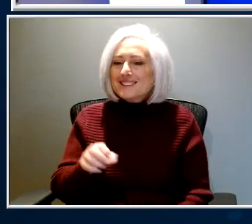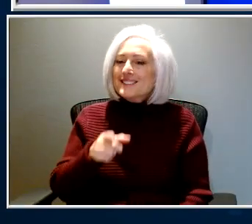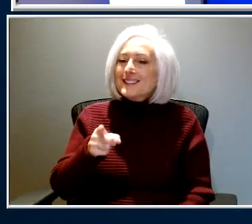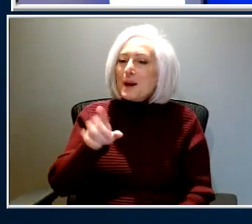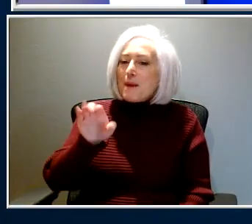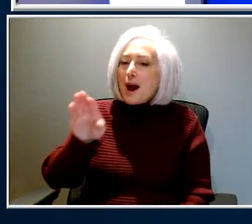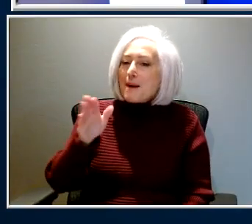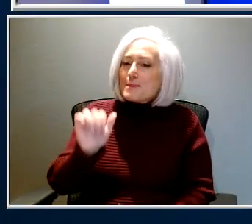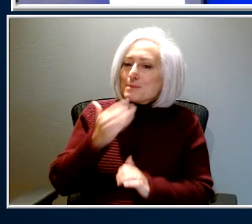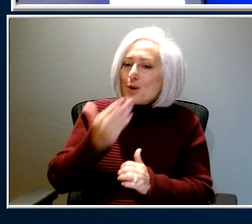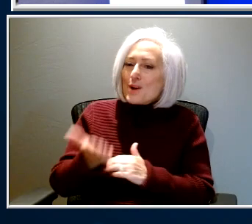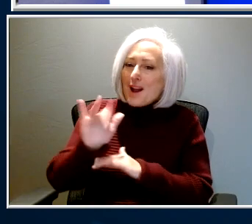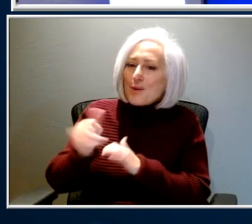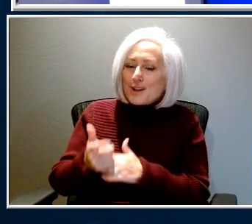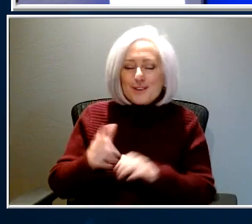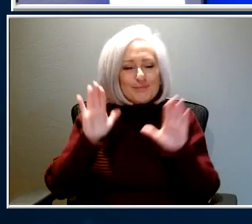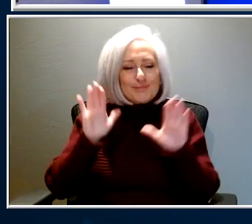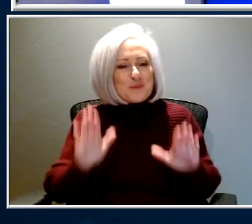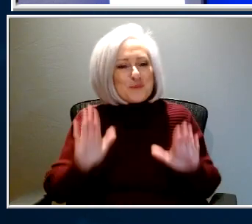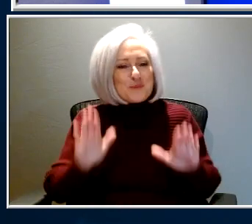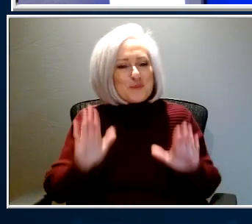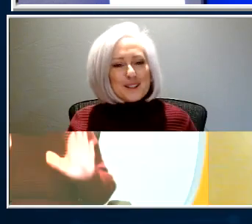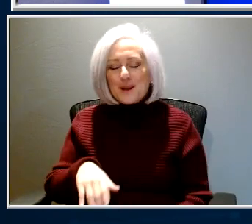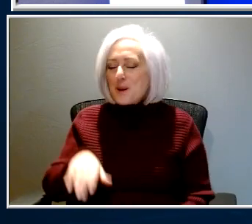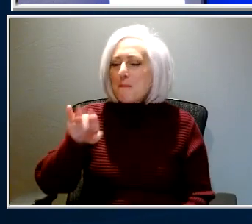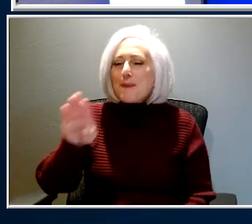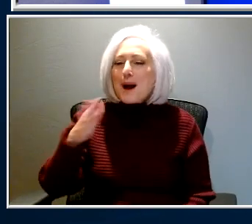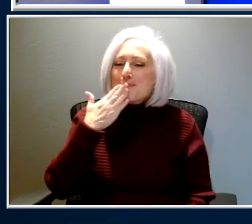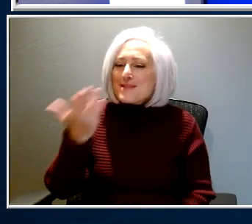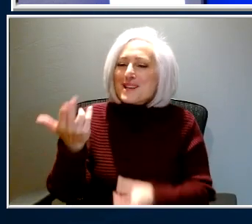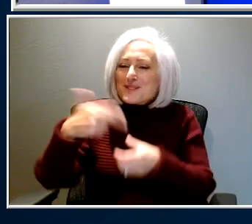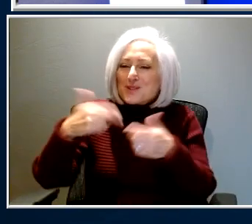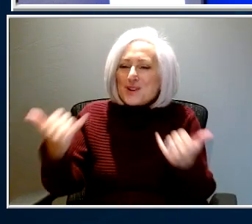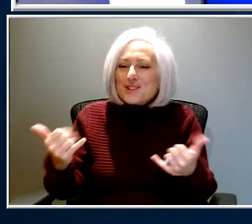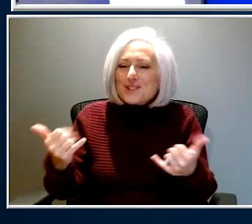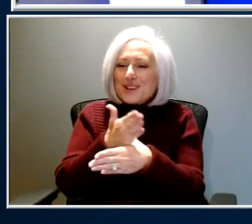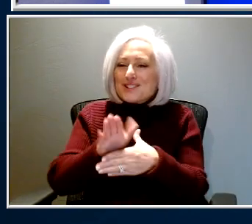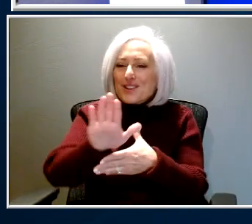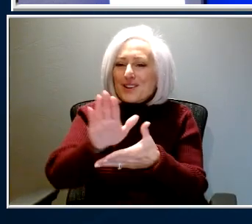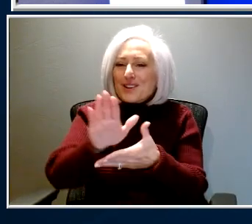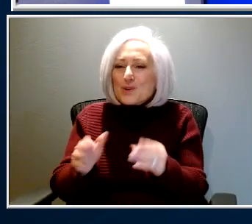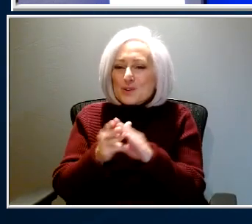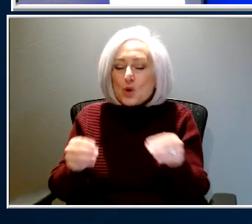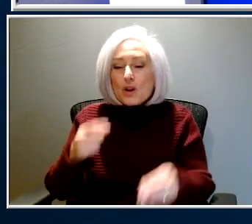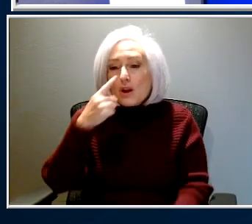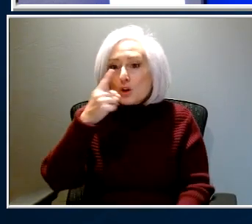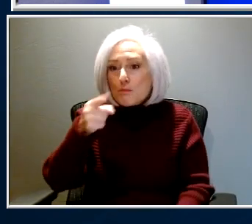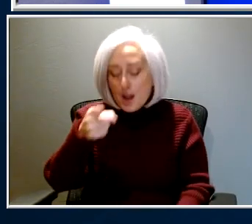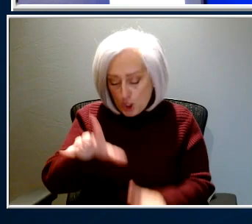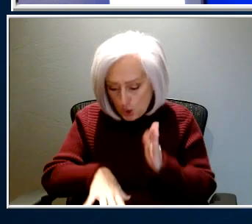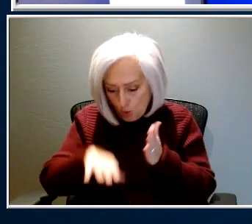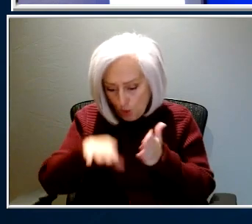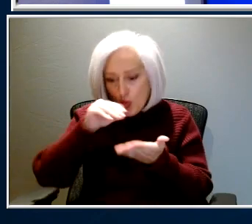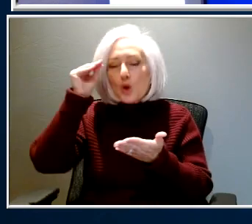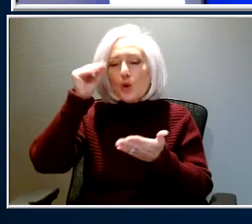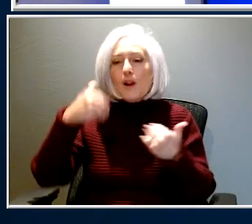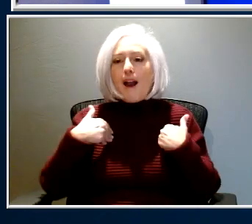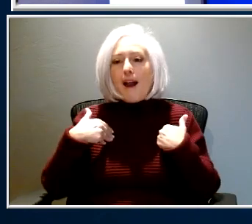great. So, Bob, first of all, just thanks for being with us and wanting to share your story. Tell us when you found out you had prostate